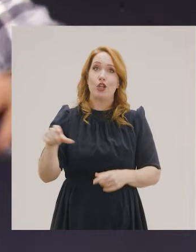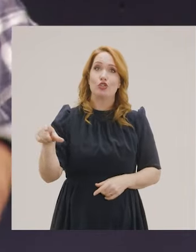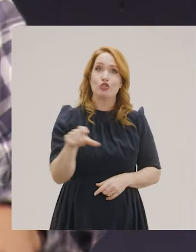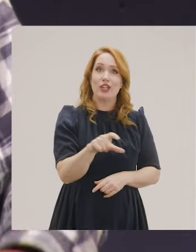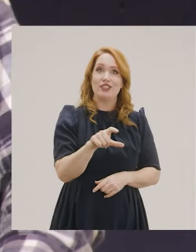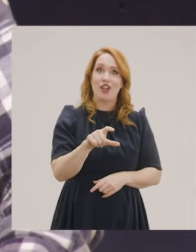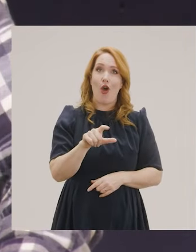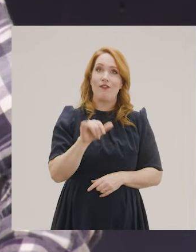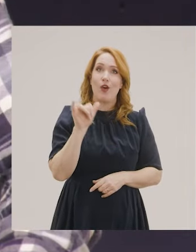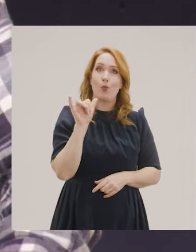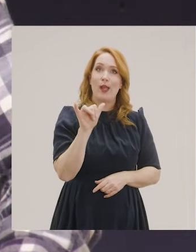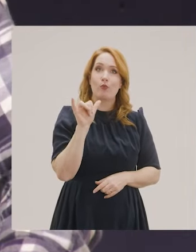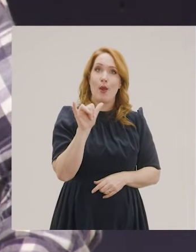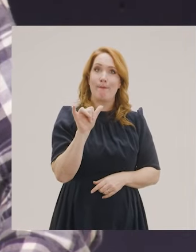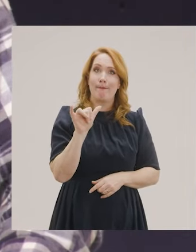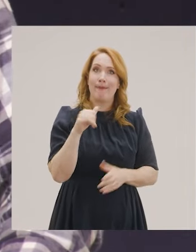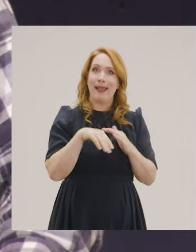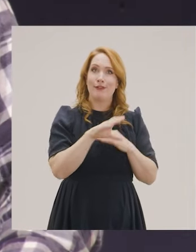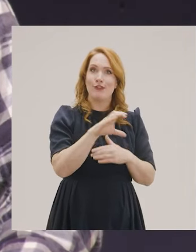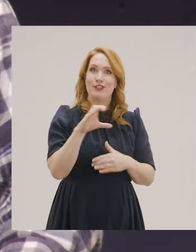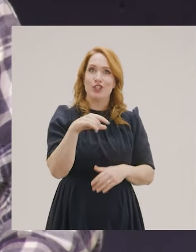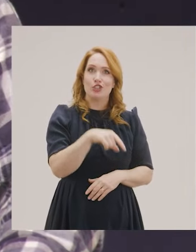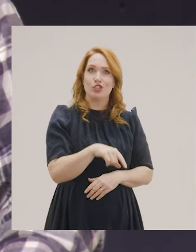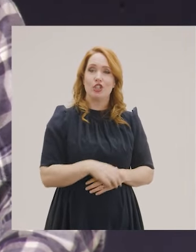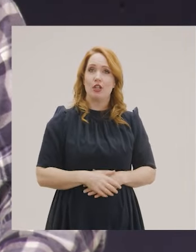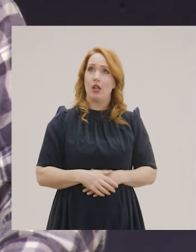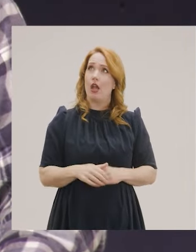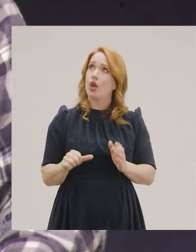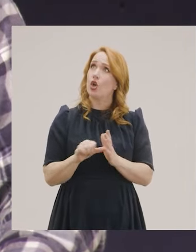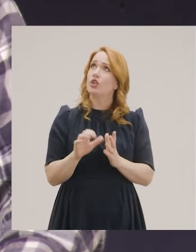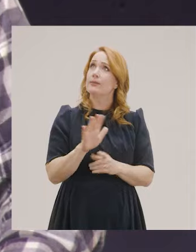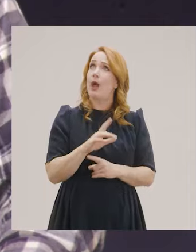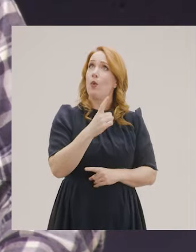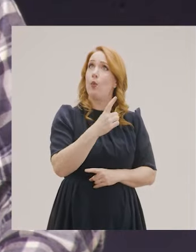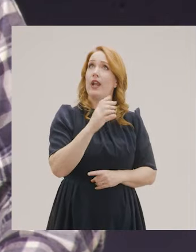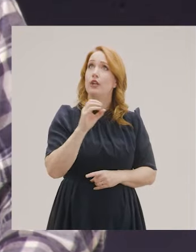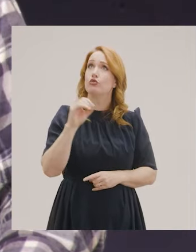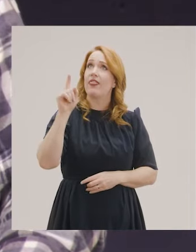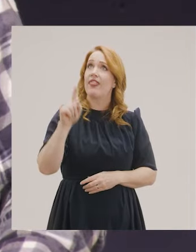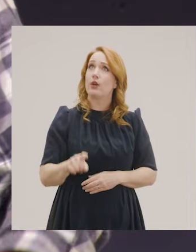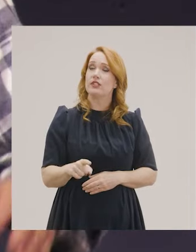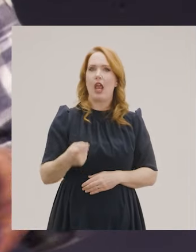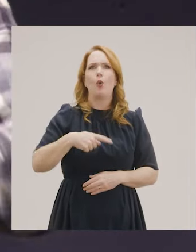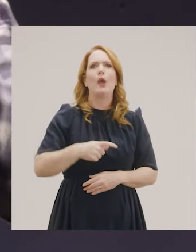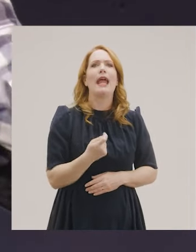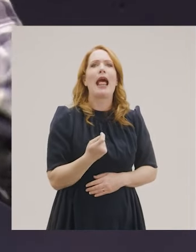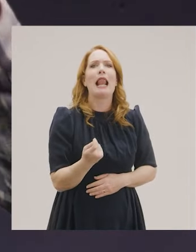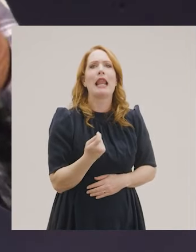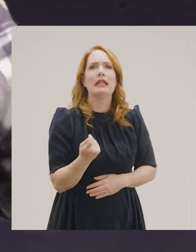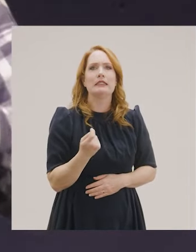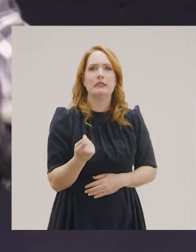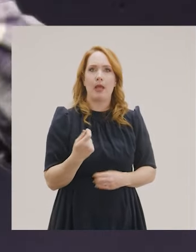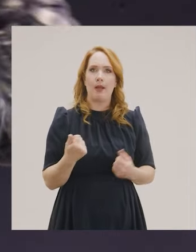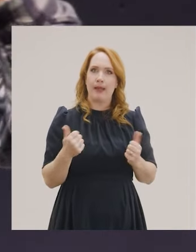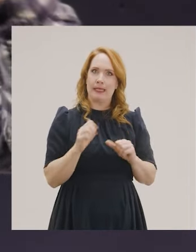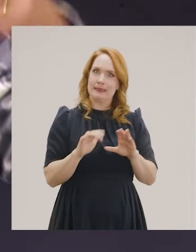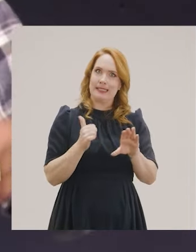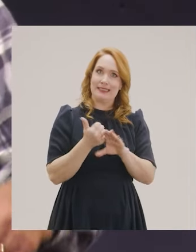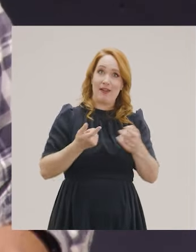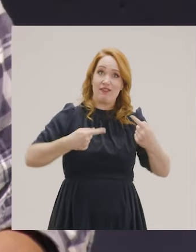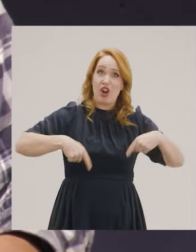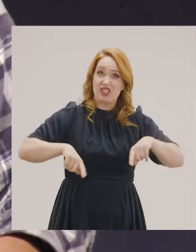main street of Wigram, in that little area. And it's cost about $100,000 to be able to do it up, and we're leasing it, but it's